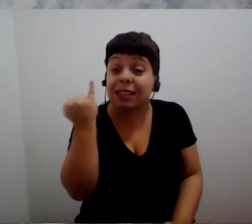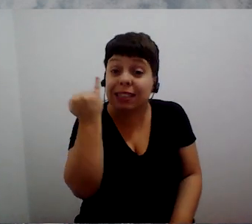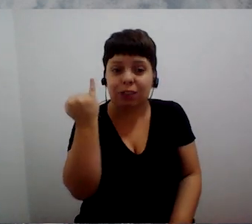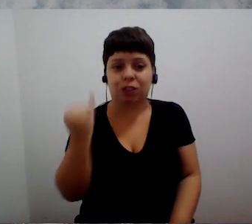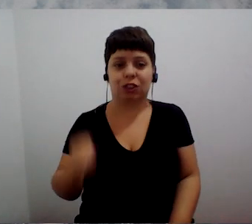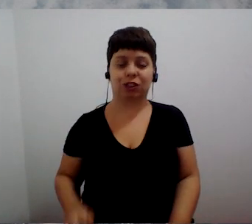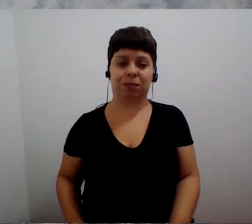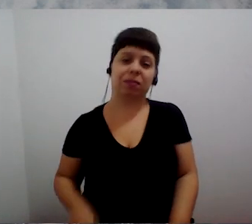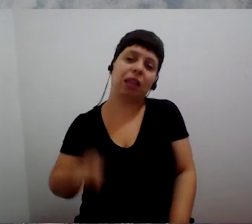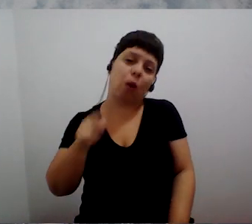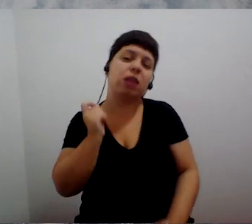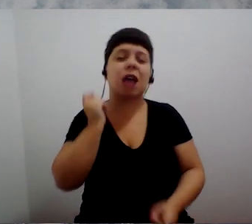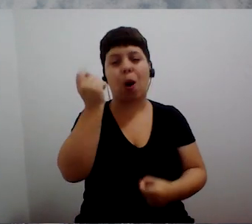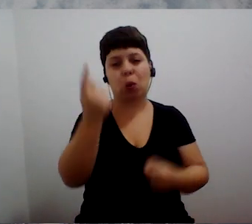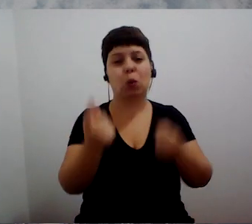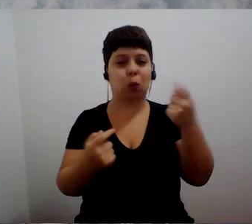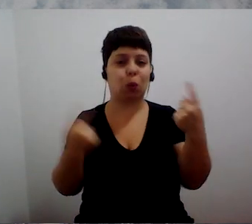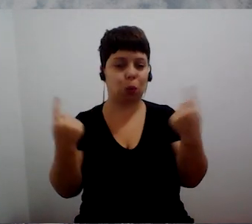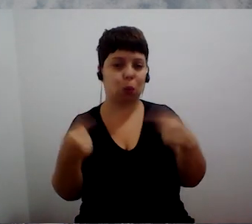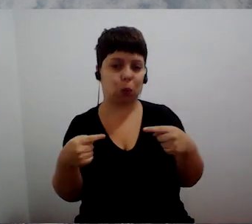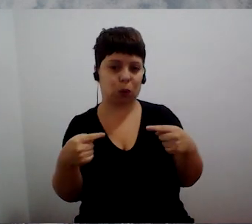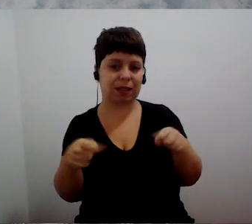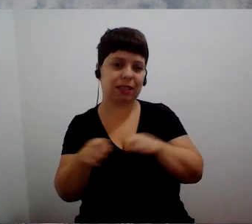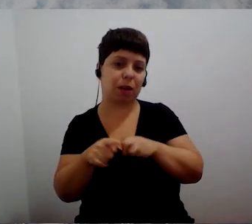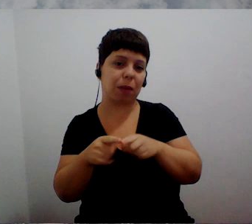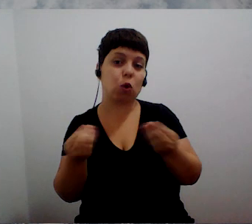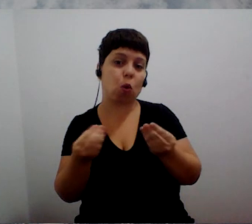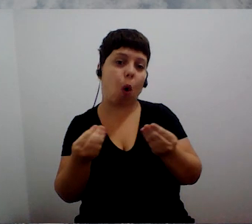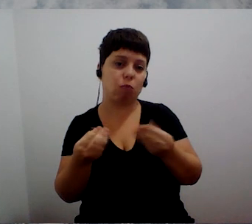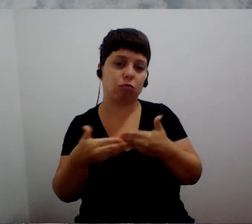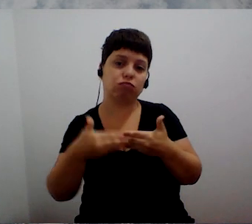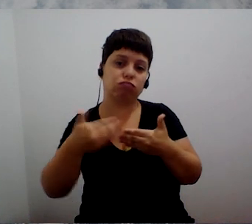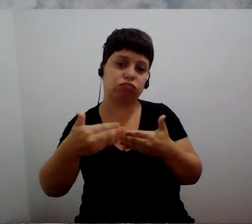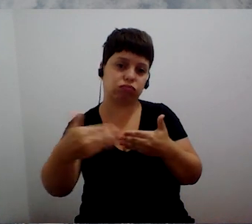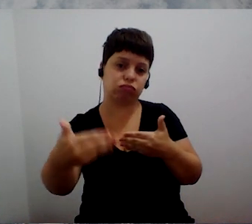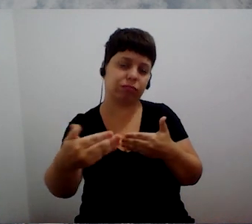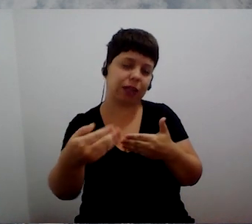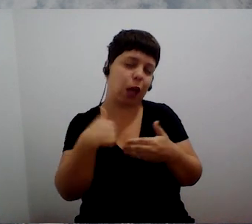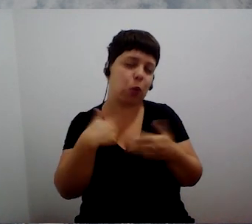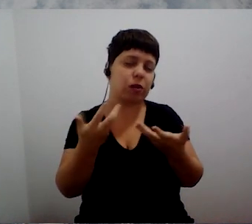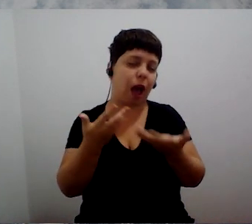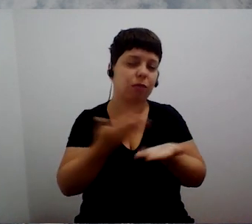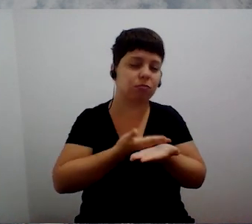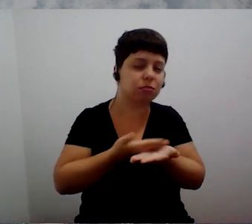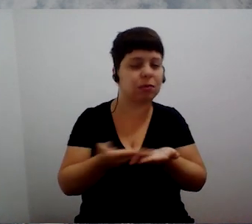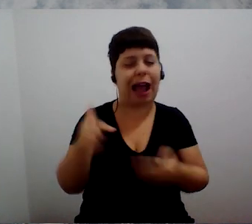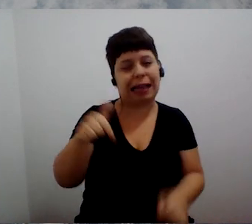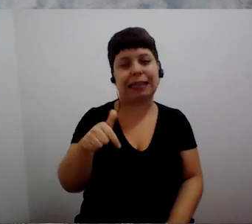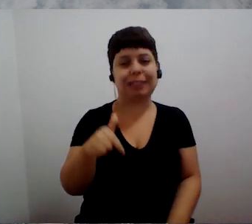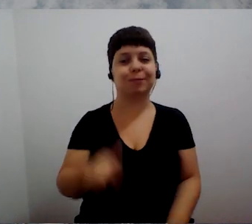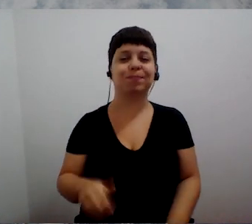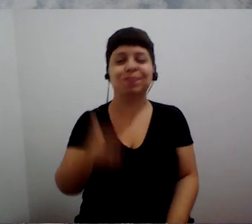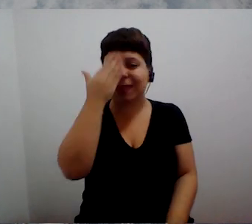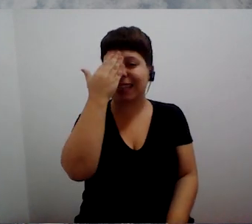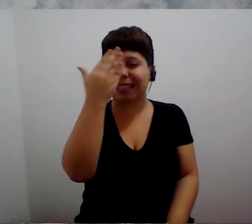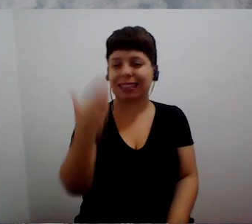were some of the challenges and some of the ways forward that I would like to stress initially. Thank